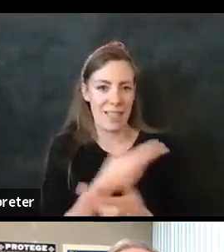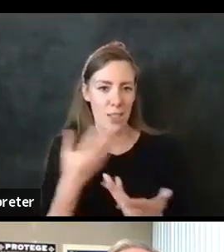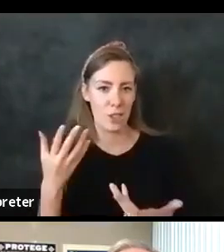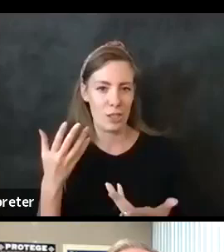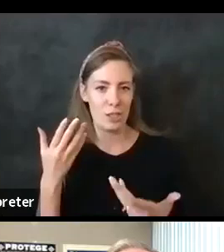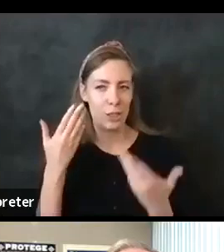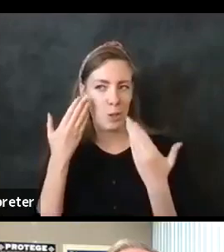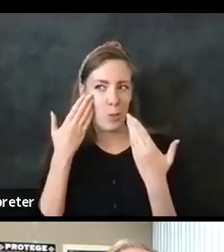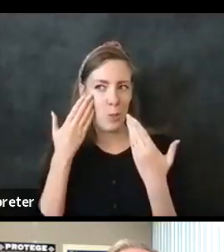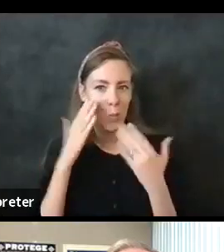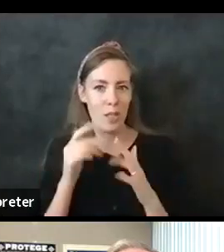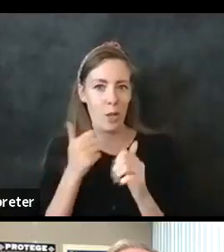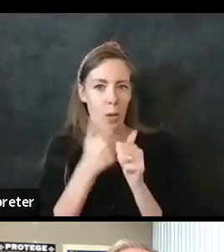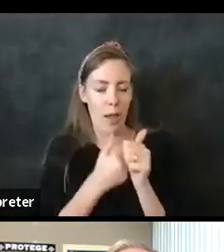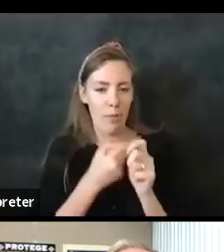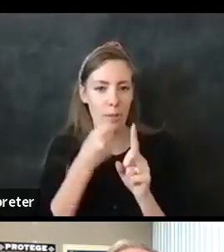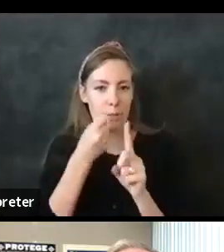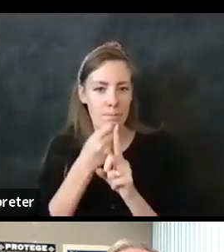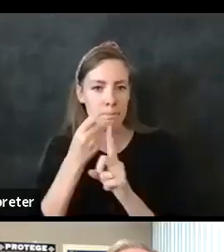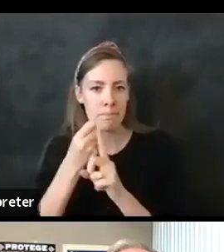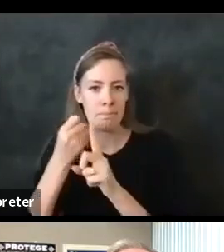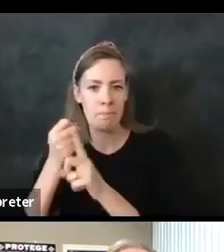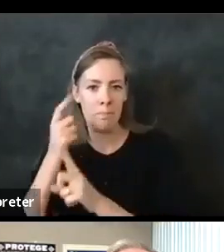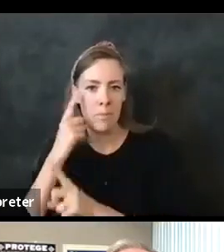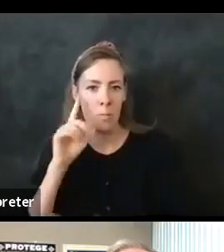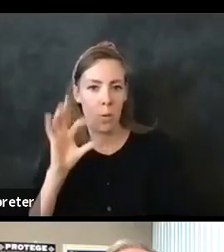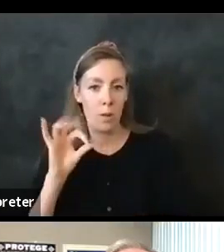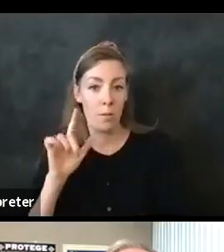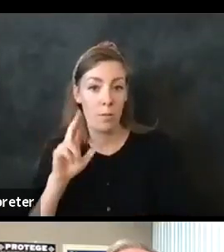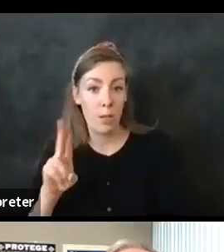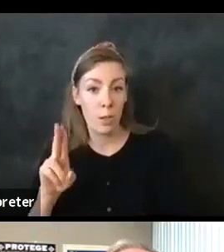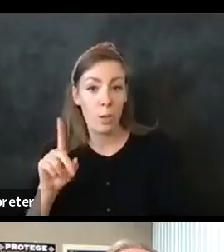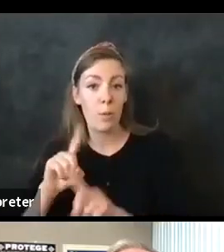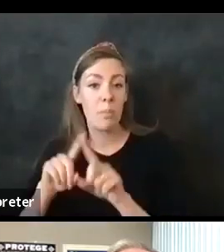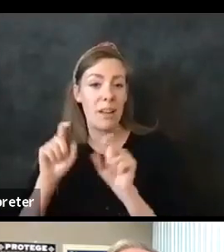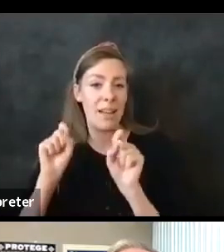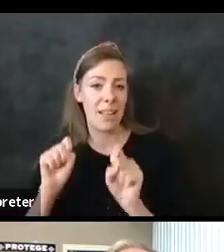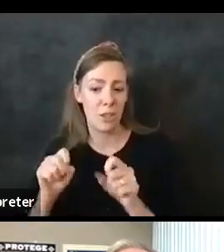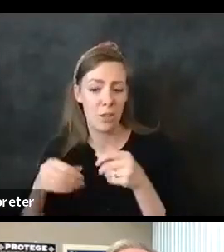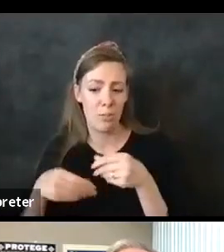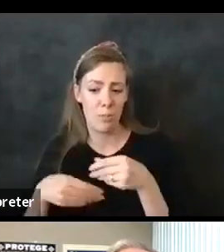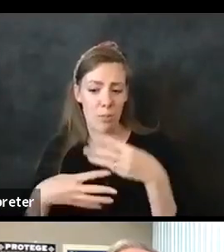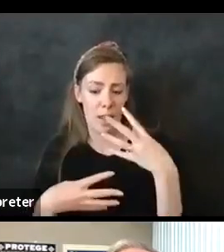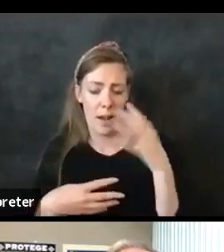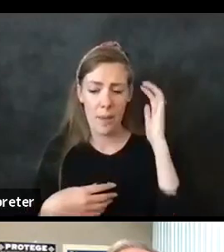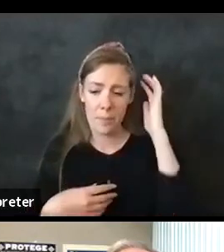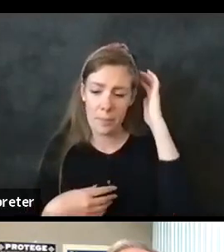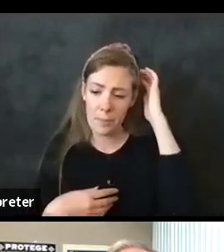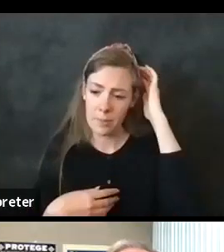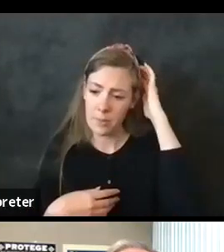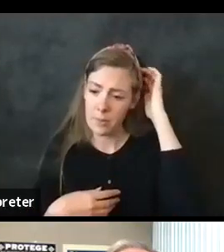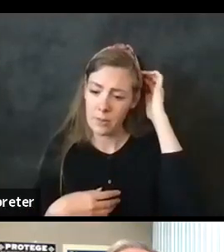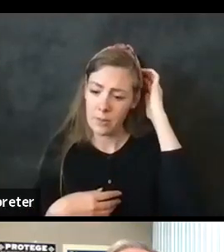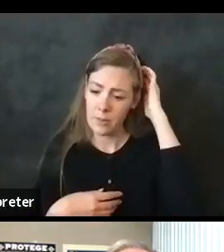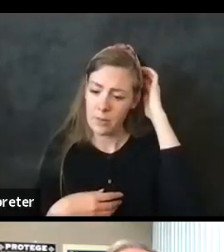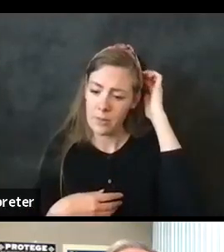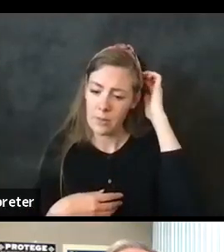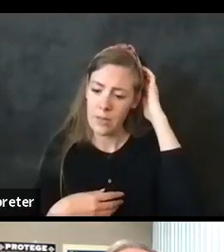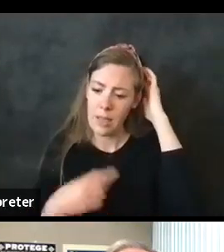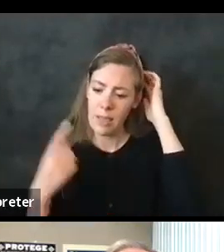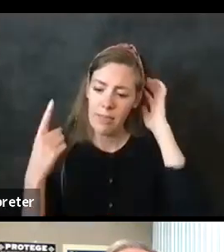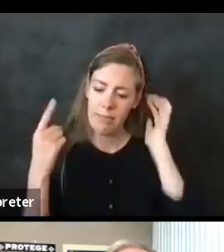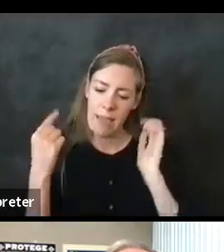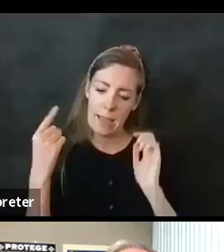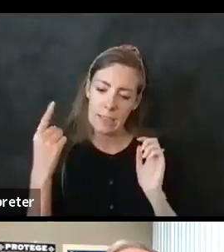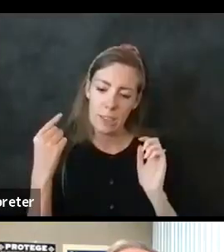every, instance of influenza that pops up, but I can pull that up. And yes, last year it was